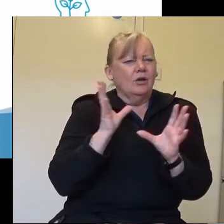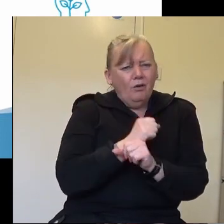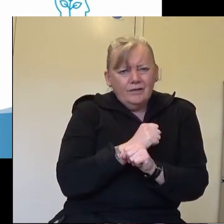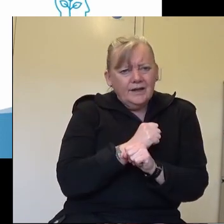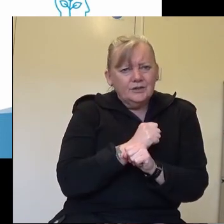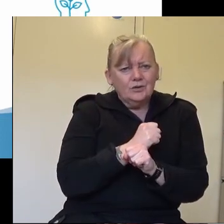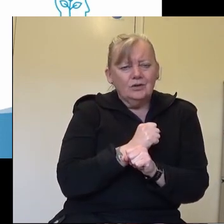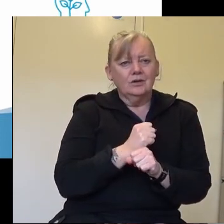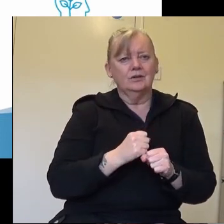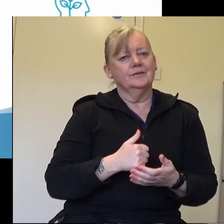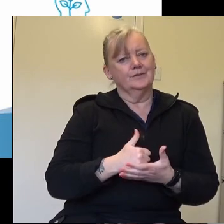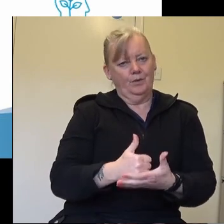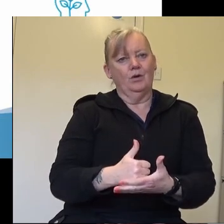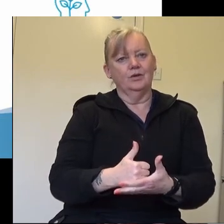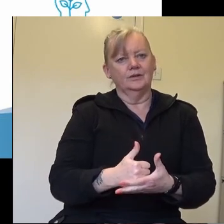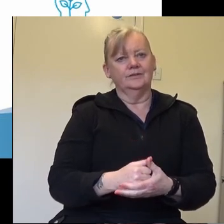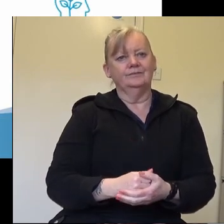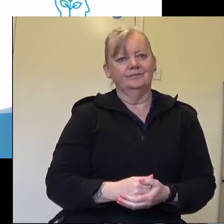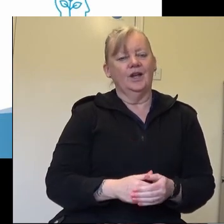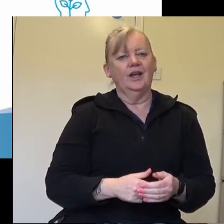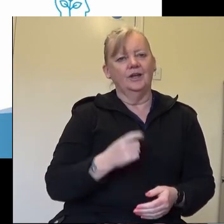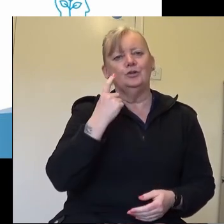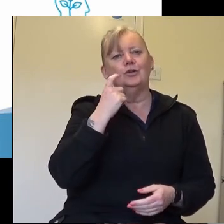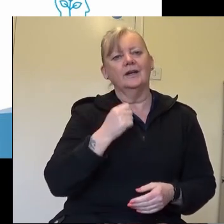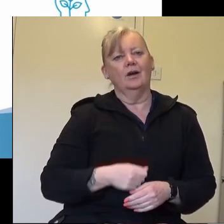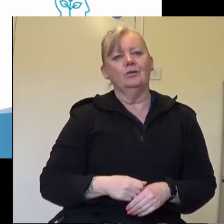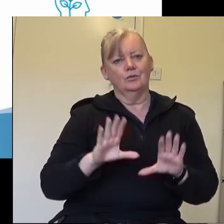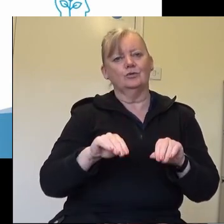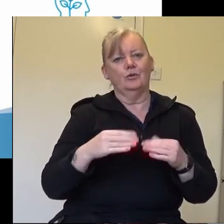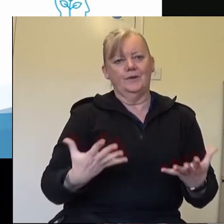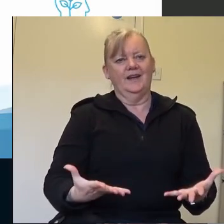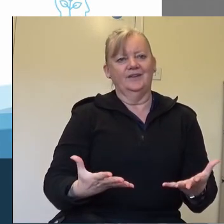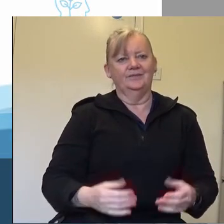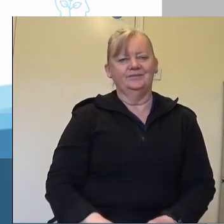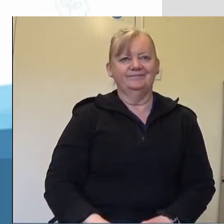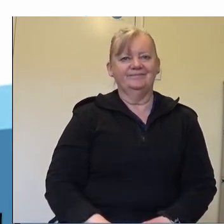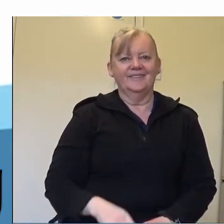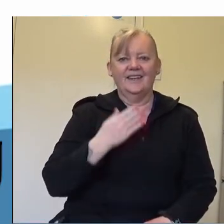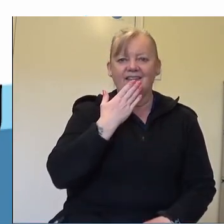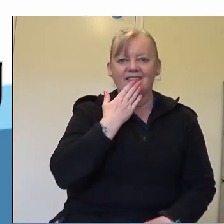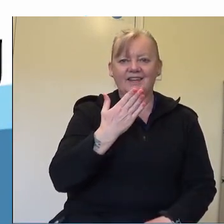it's totally confidential support. And you can go and stop it now.